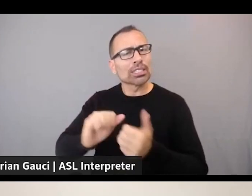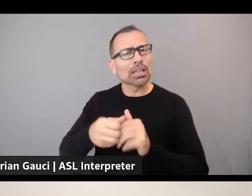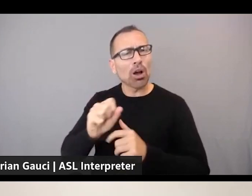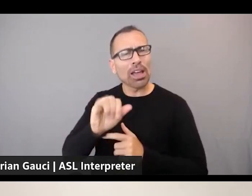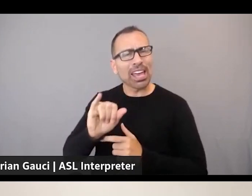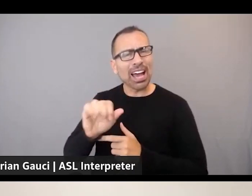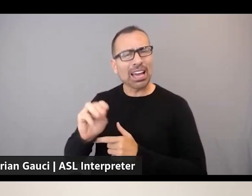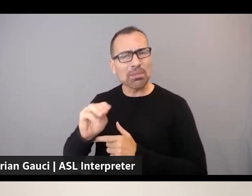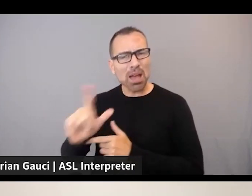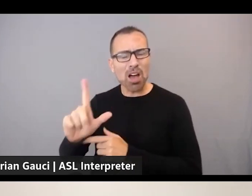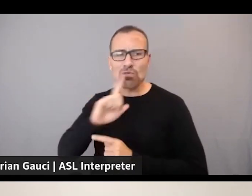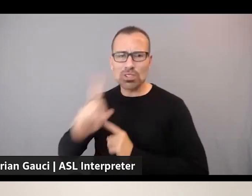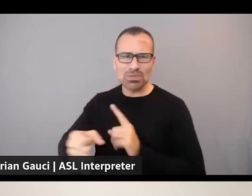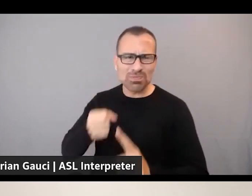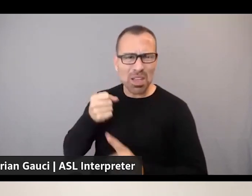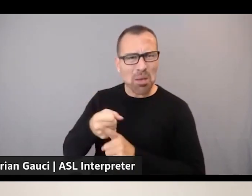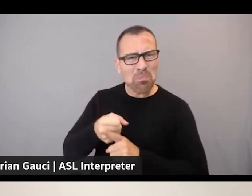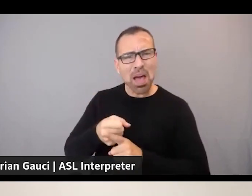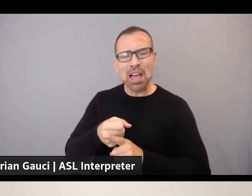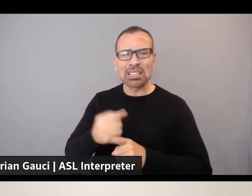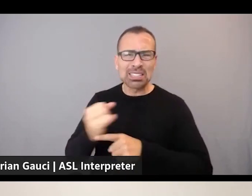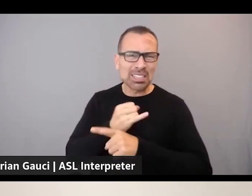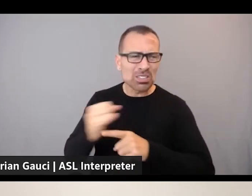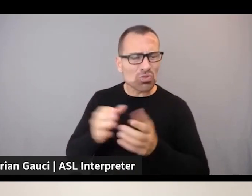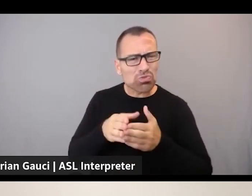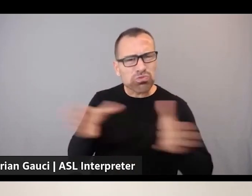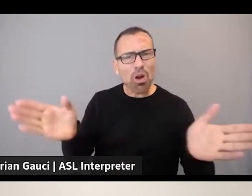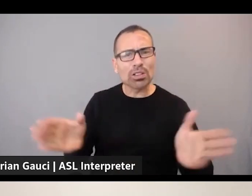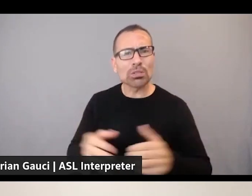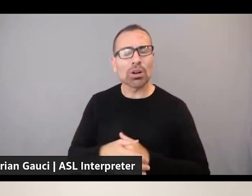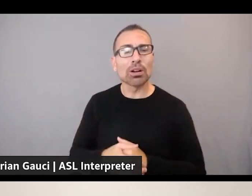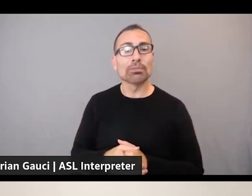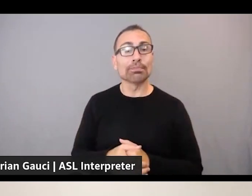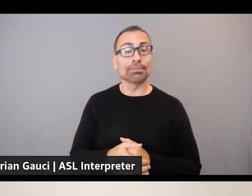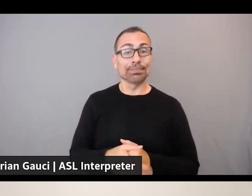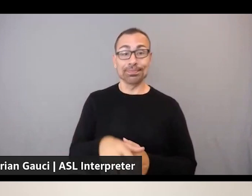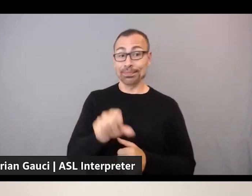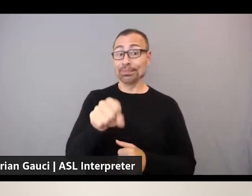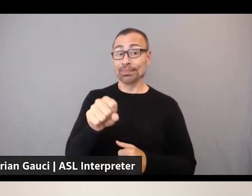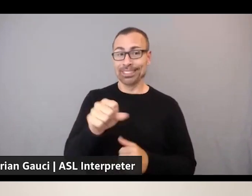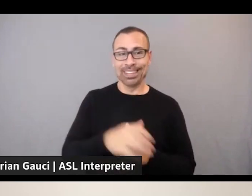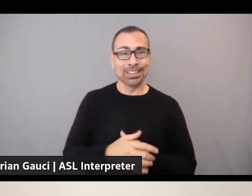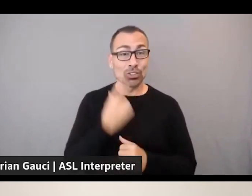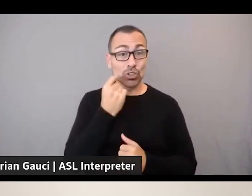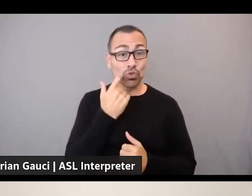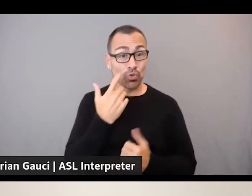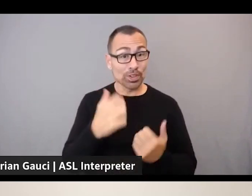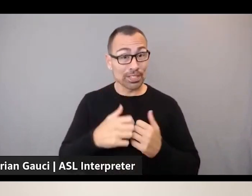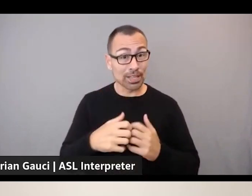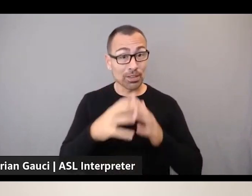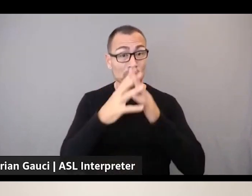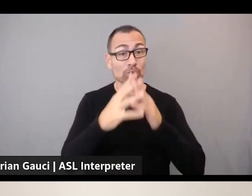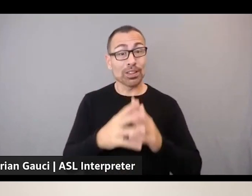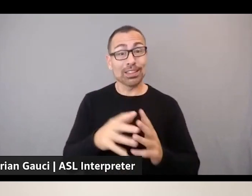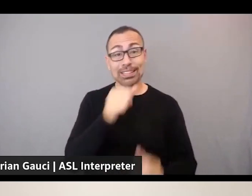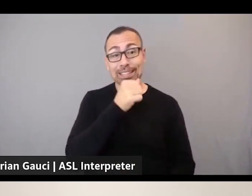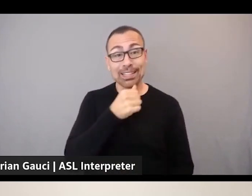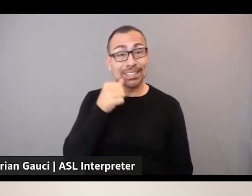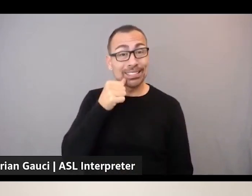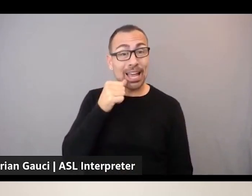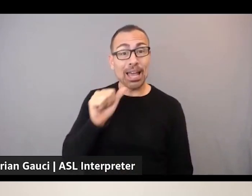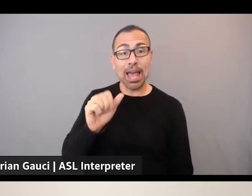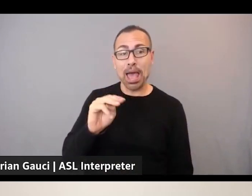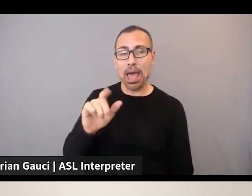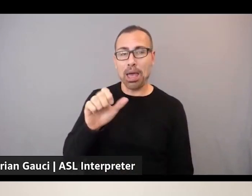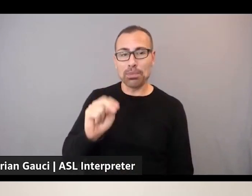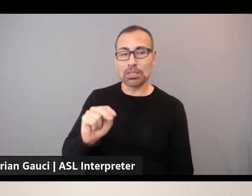board, across multiple industries? Yeah, and we just released Amazon Bedrock, generally available for not even